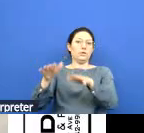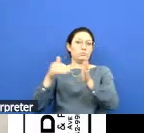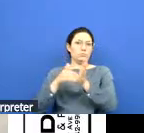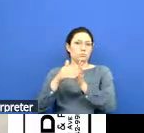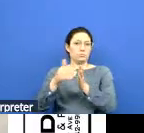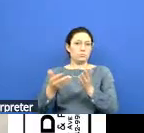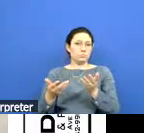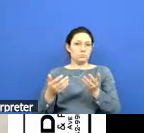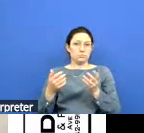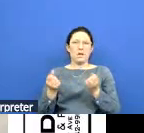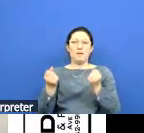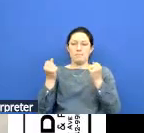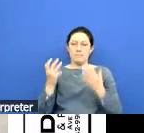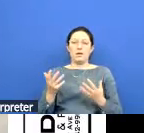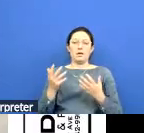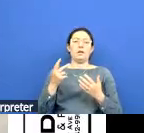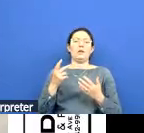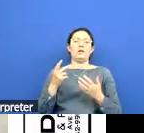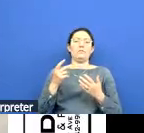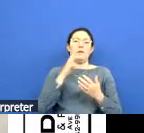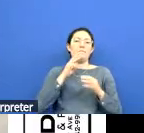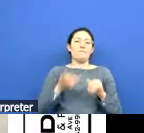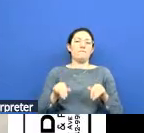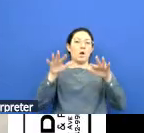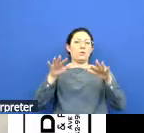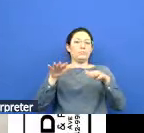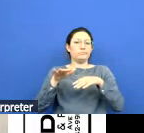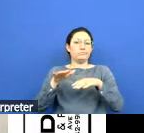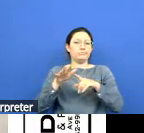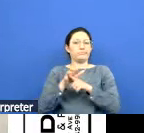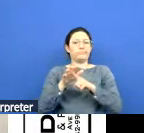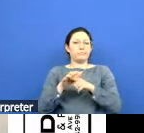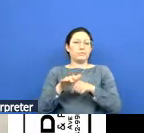flood plains here in town.